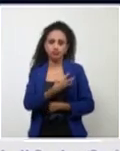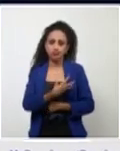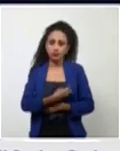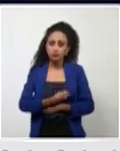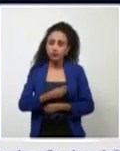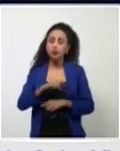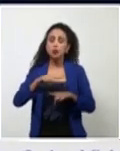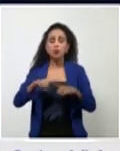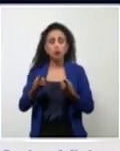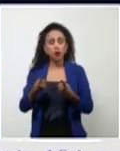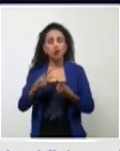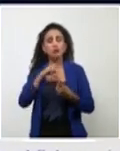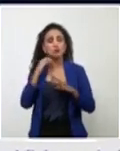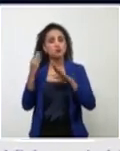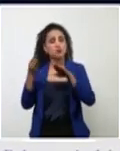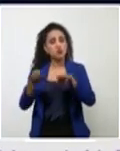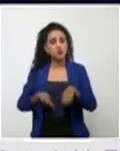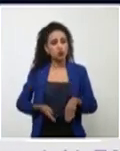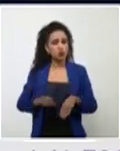of this lady.